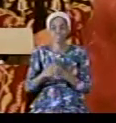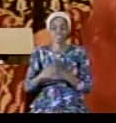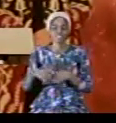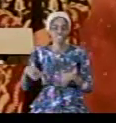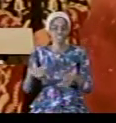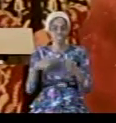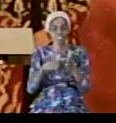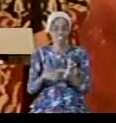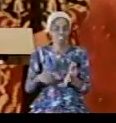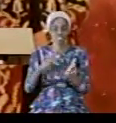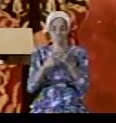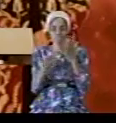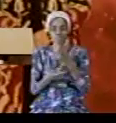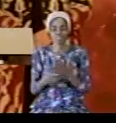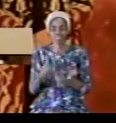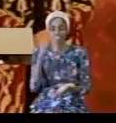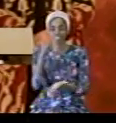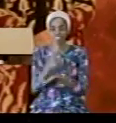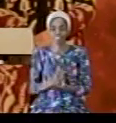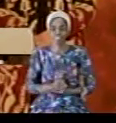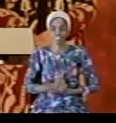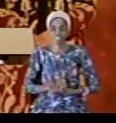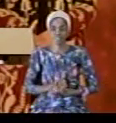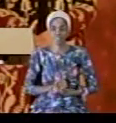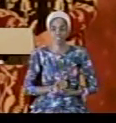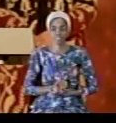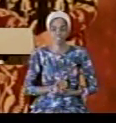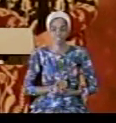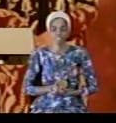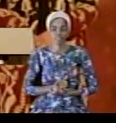conference. Amen.